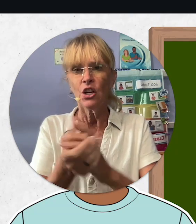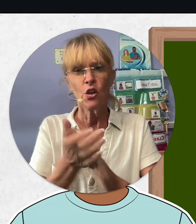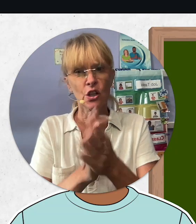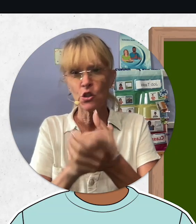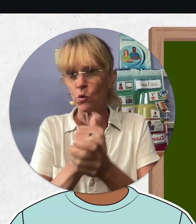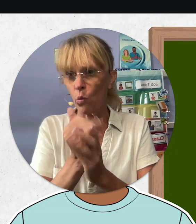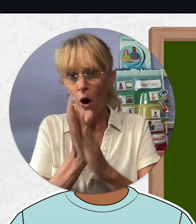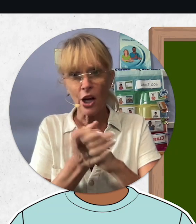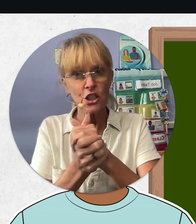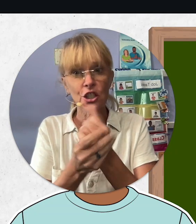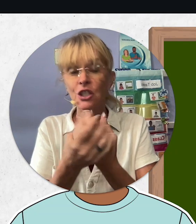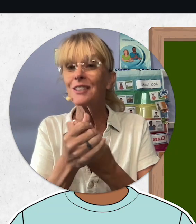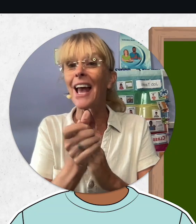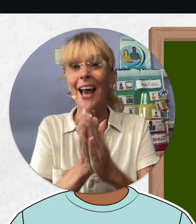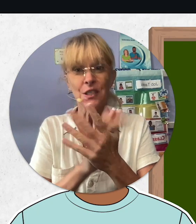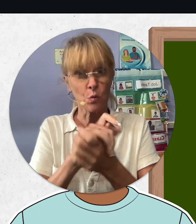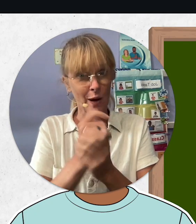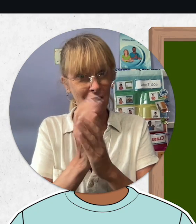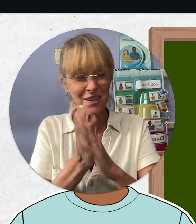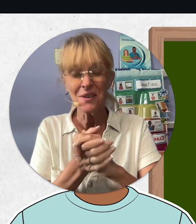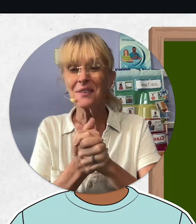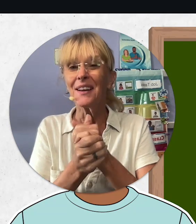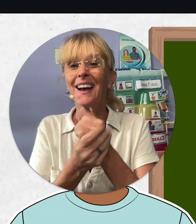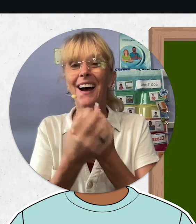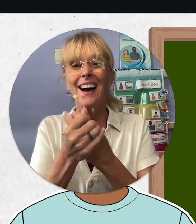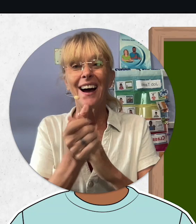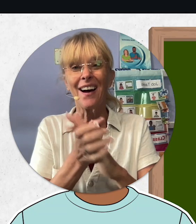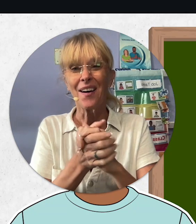okay? You can do wash as well.